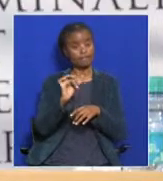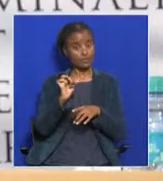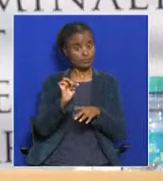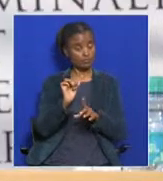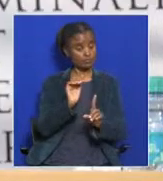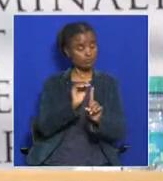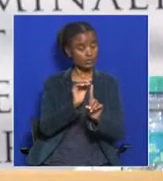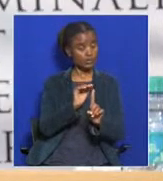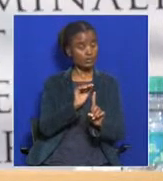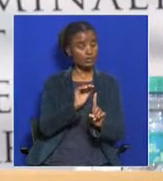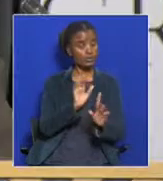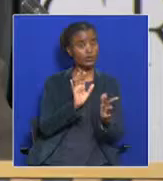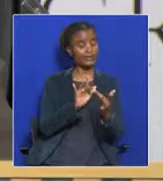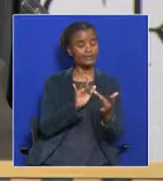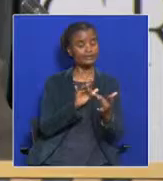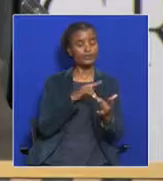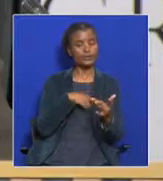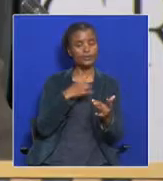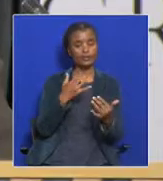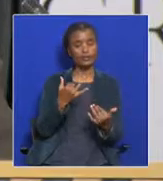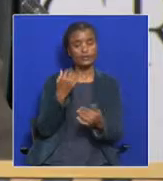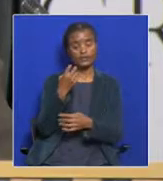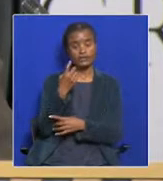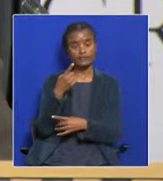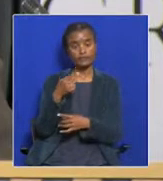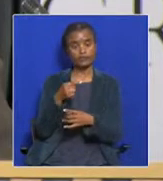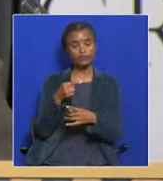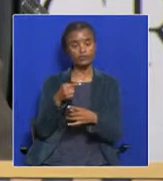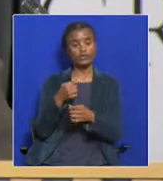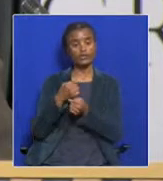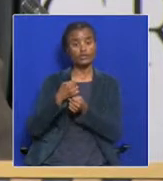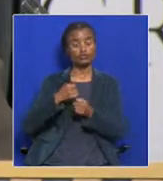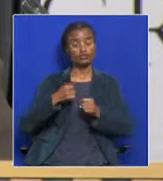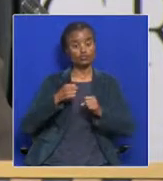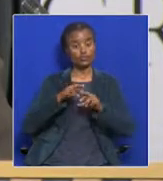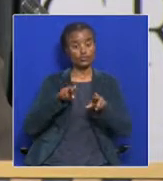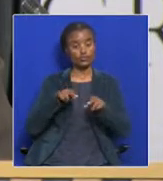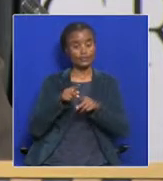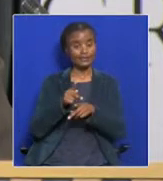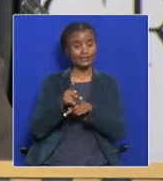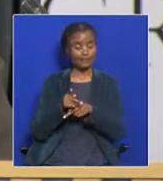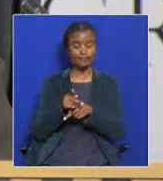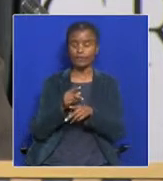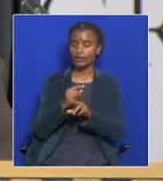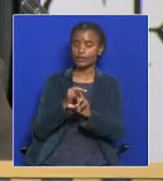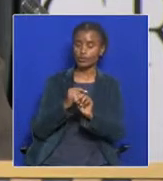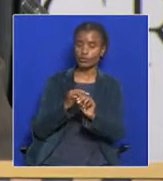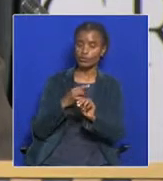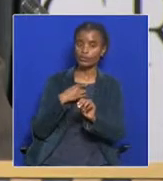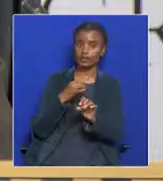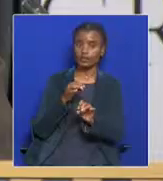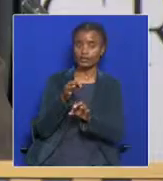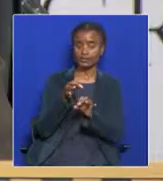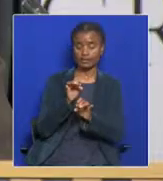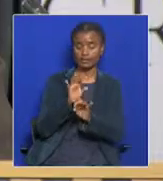destruction. Okay, no, I didn't, and I'm Why going to not? clarify why. What the lab had been doing